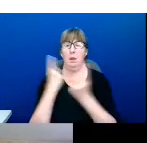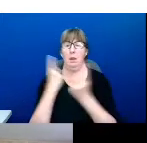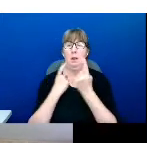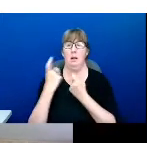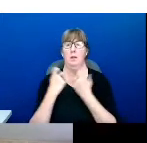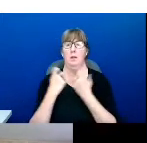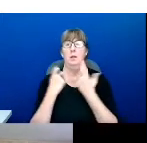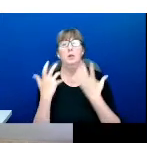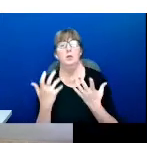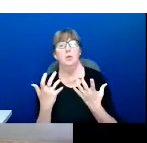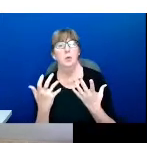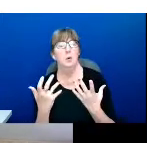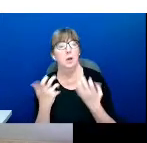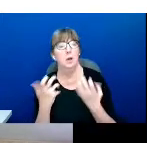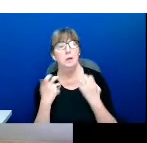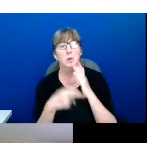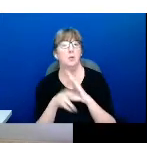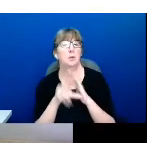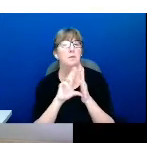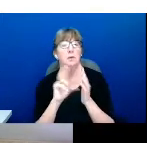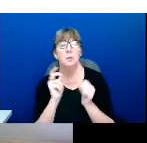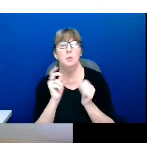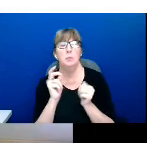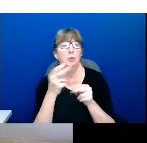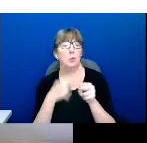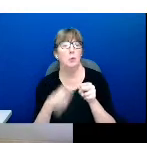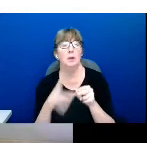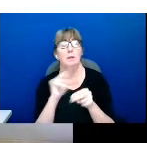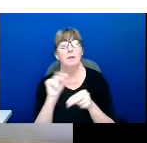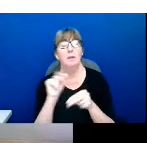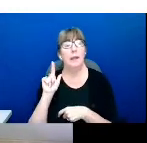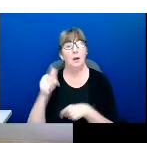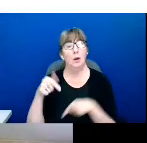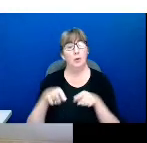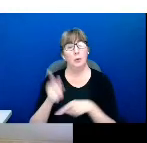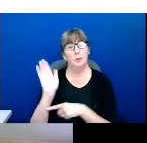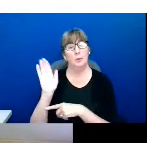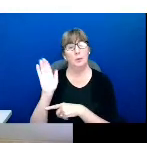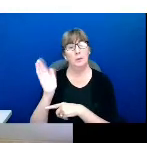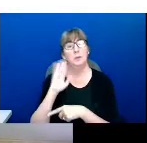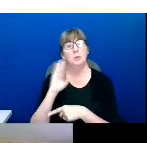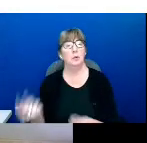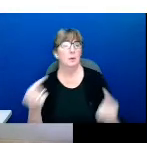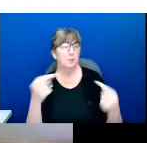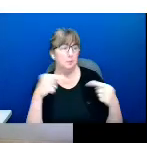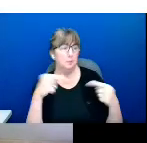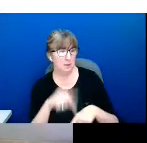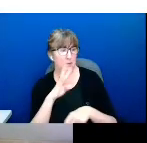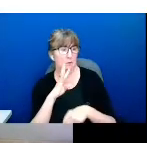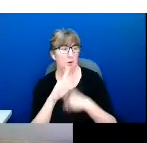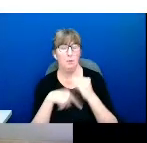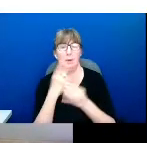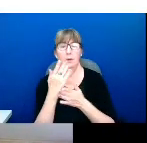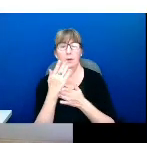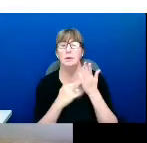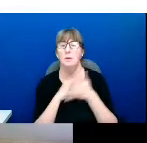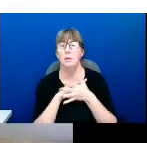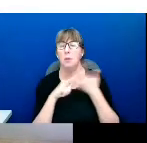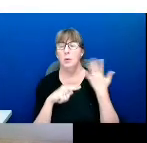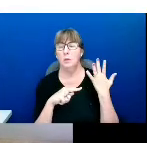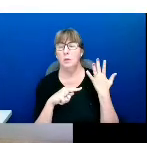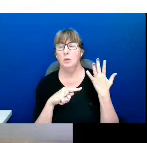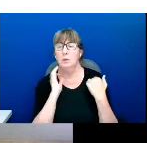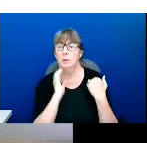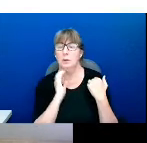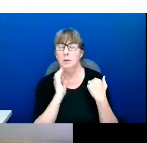quick review of them, and then later on in the presentation, we're going to come back and we're going to talk about some of them a little more,